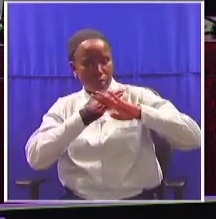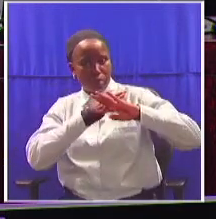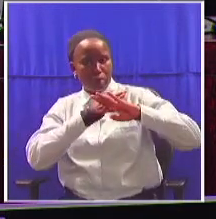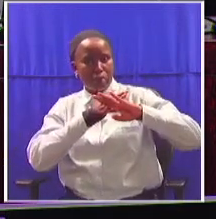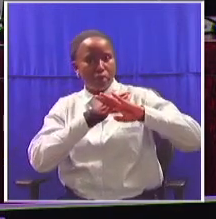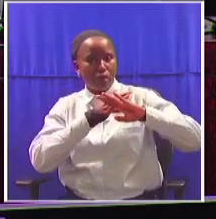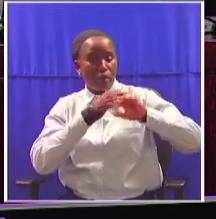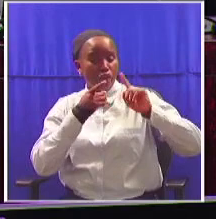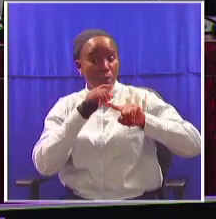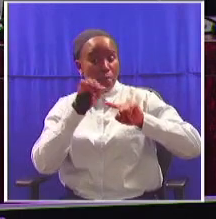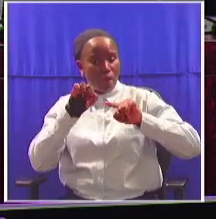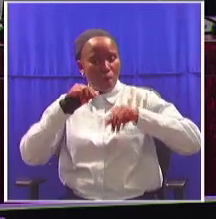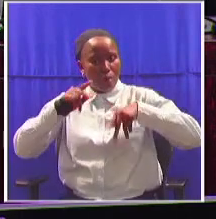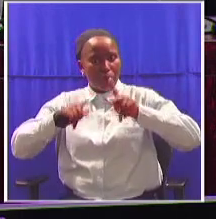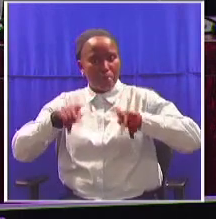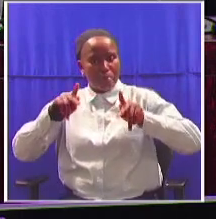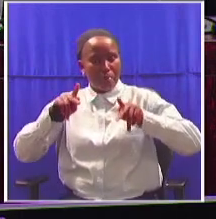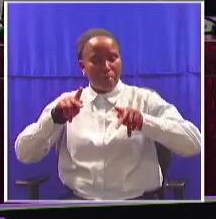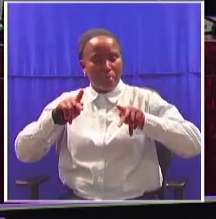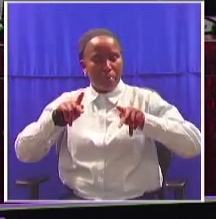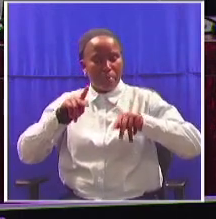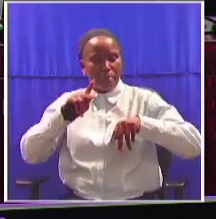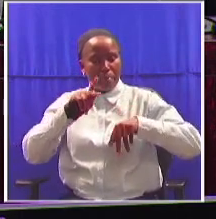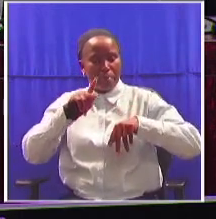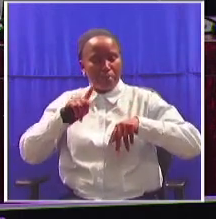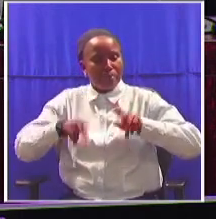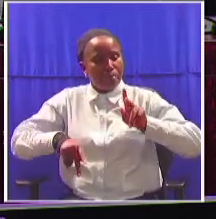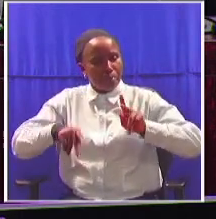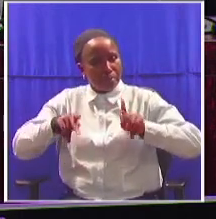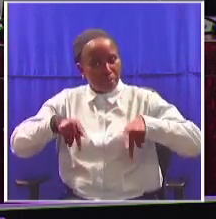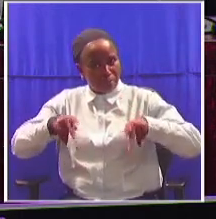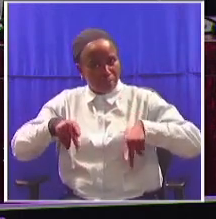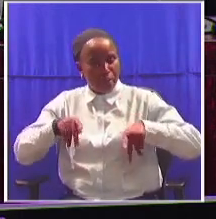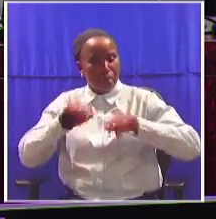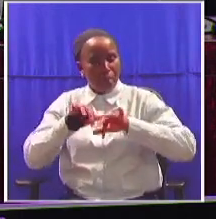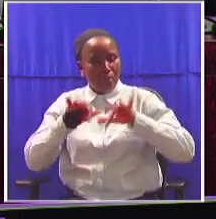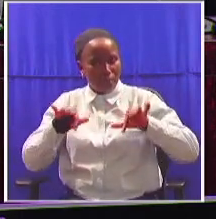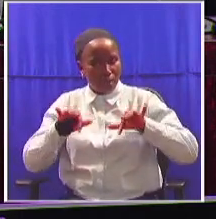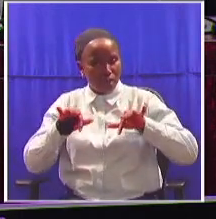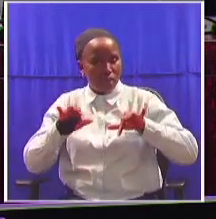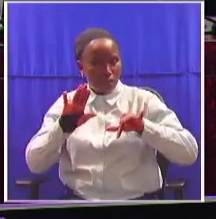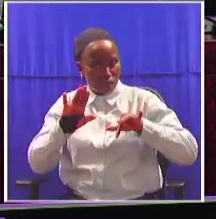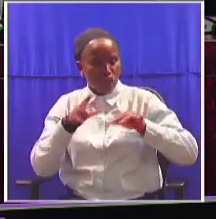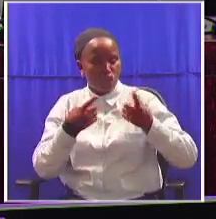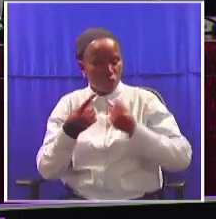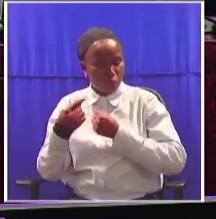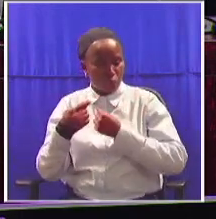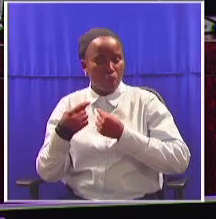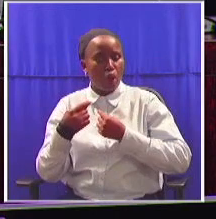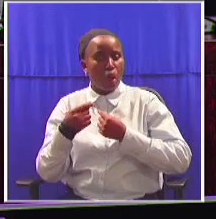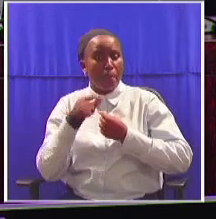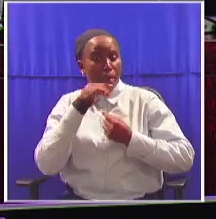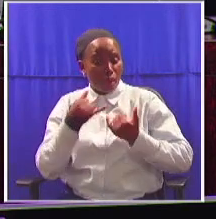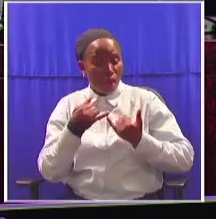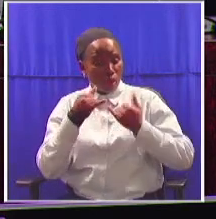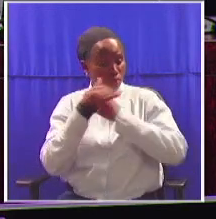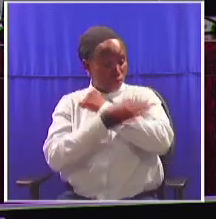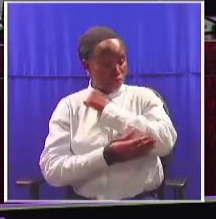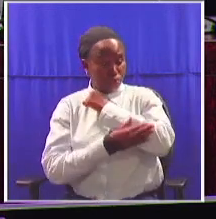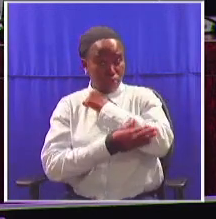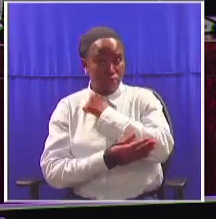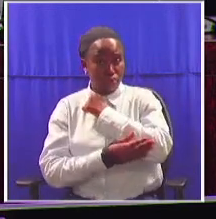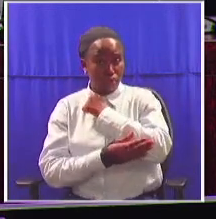public procurement. We have often said that our progress as a nation cannot be separated